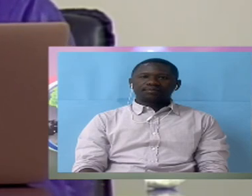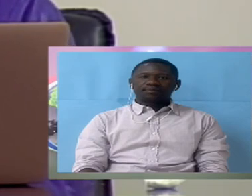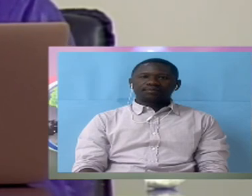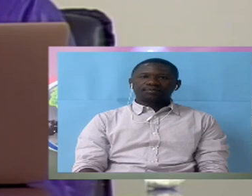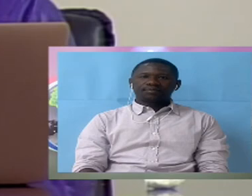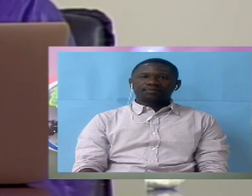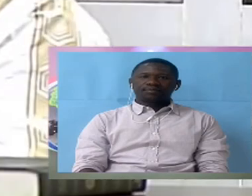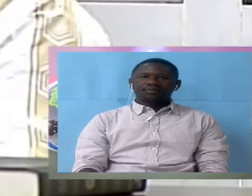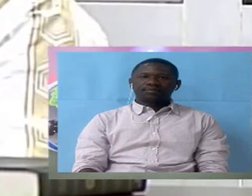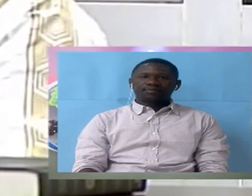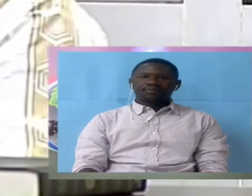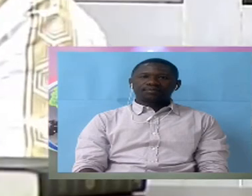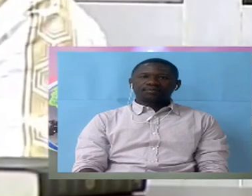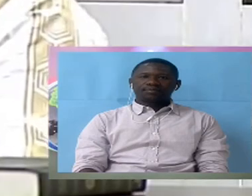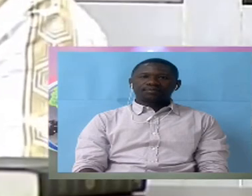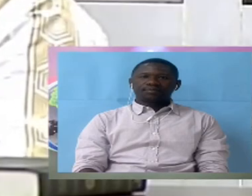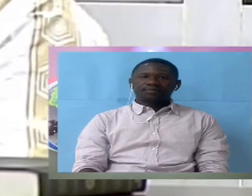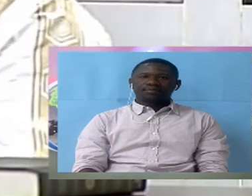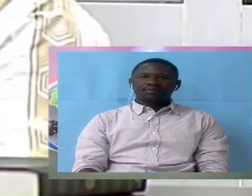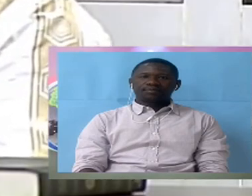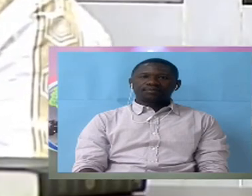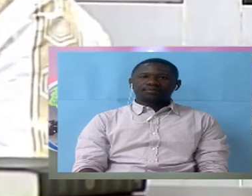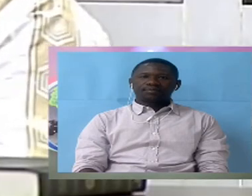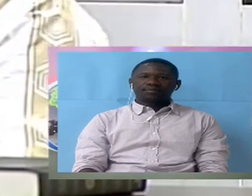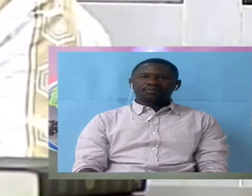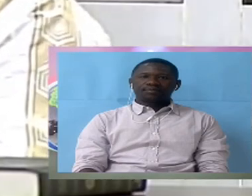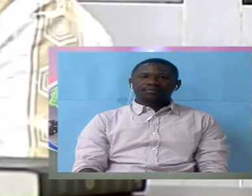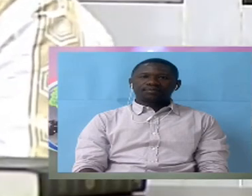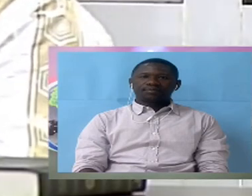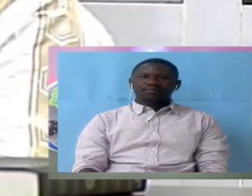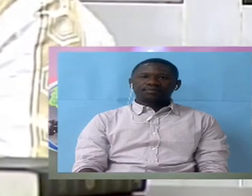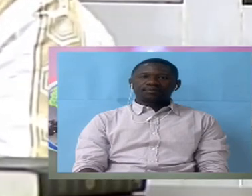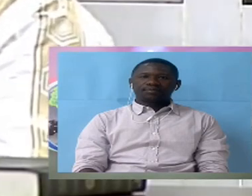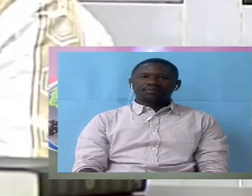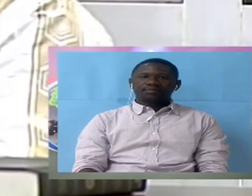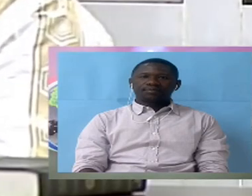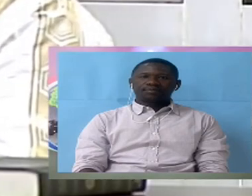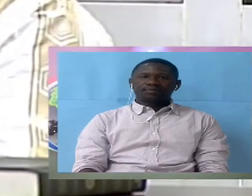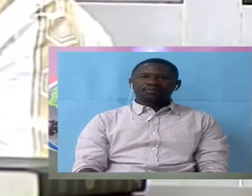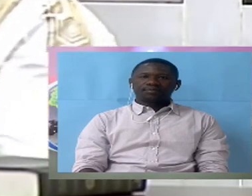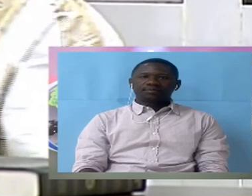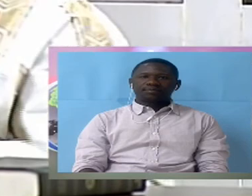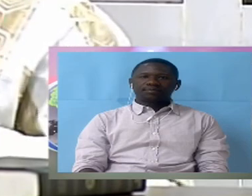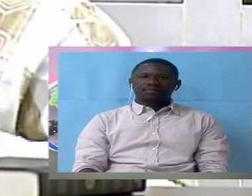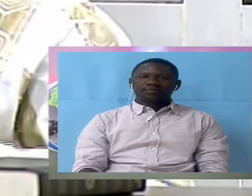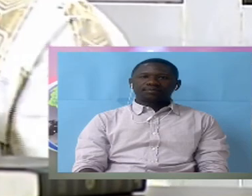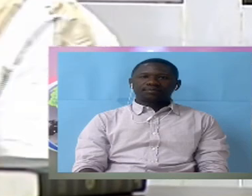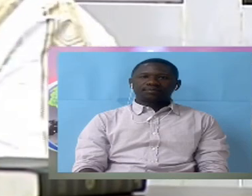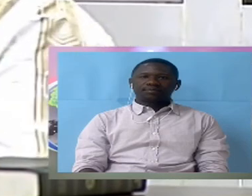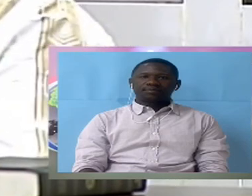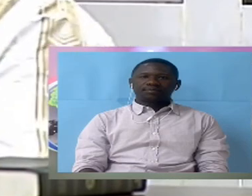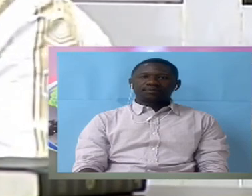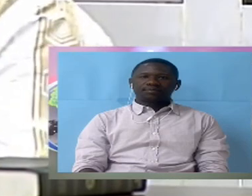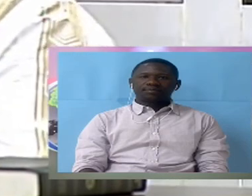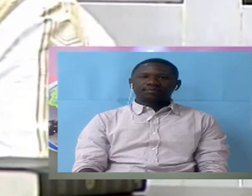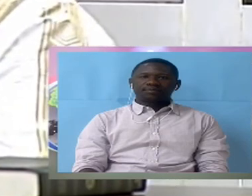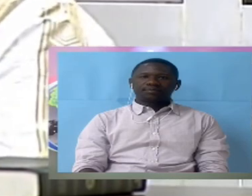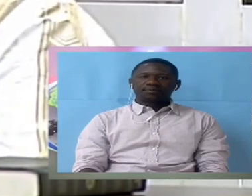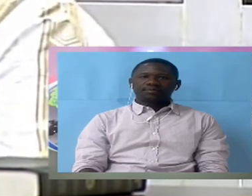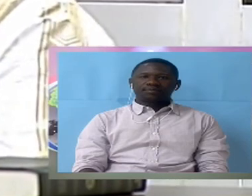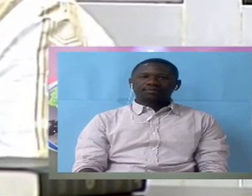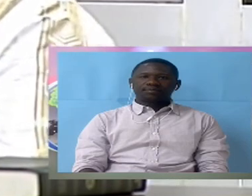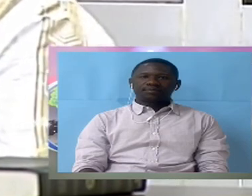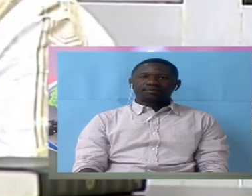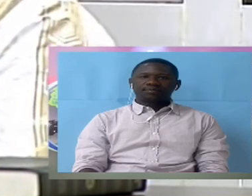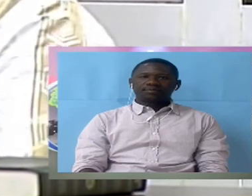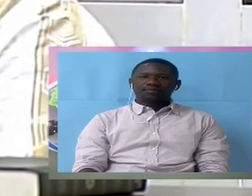bobu. At that point in time, I was just an officer of the army, but I was in the process of completing